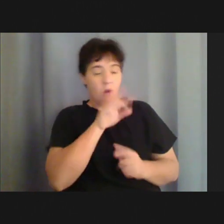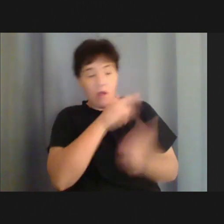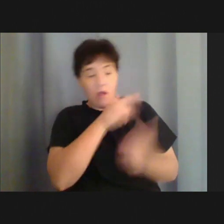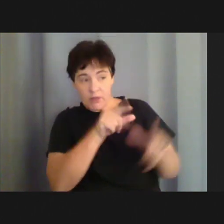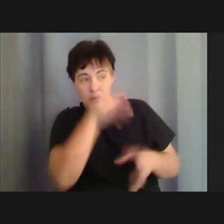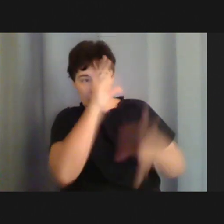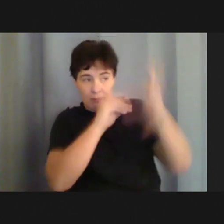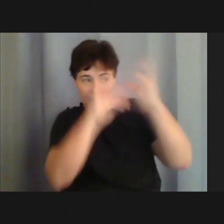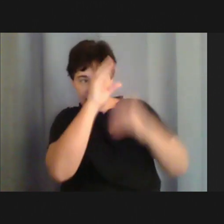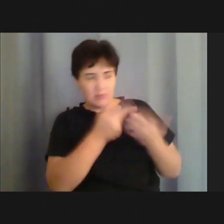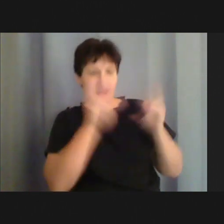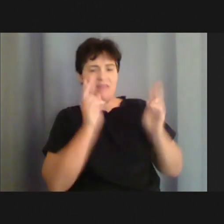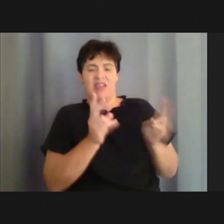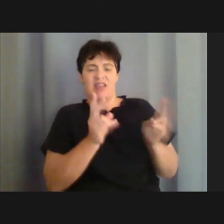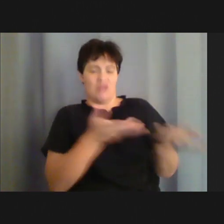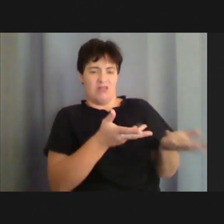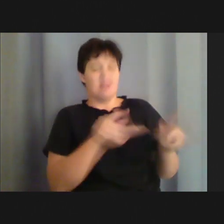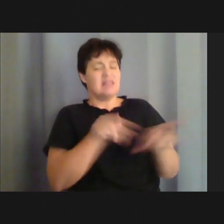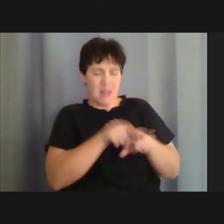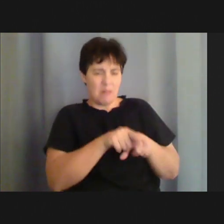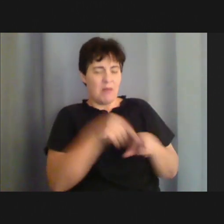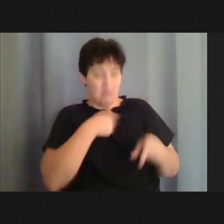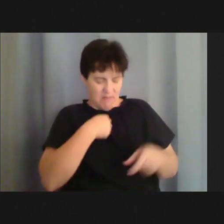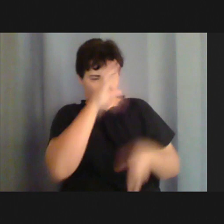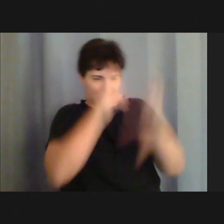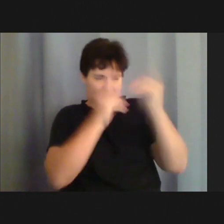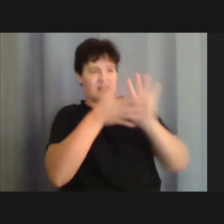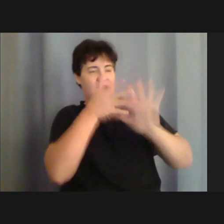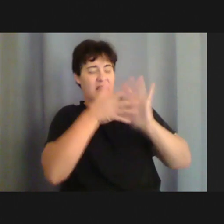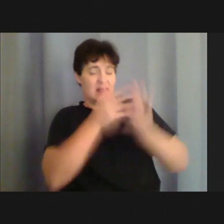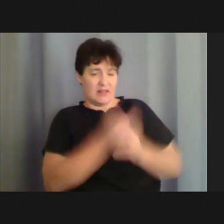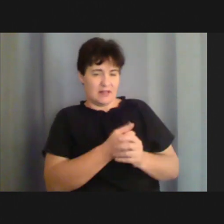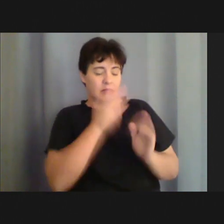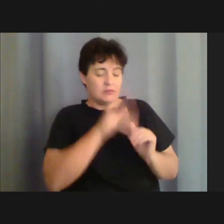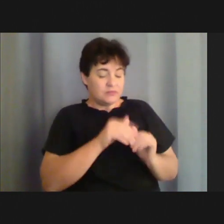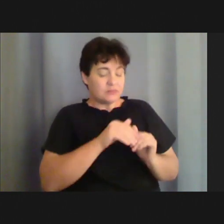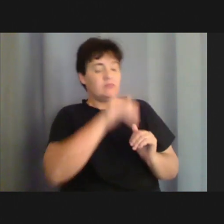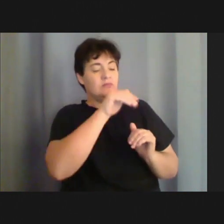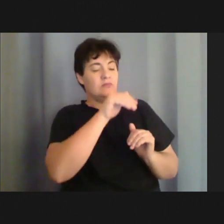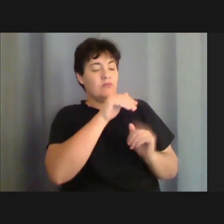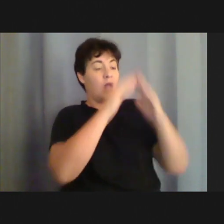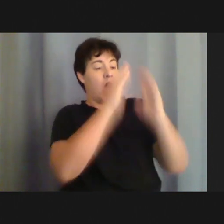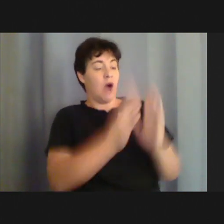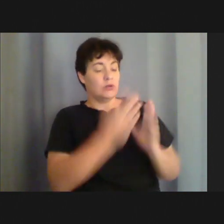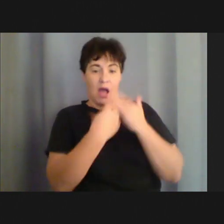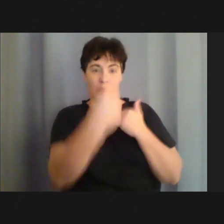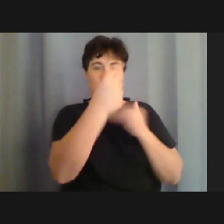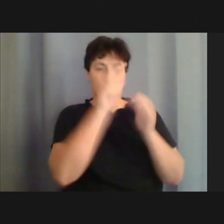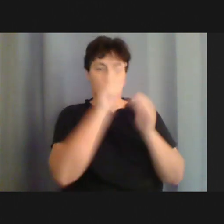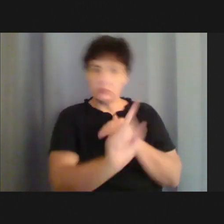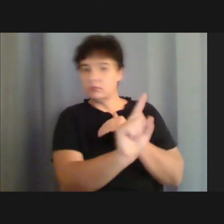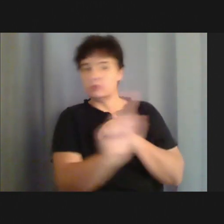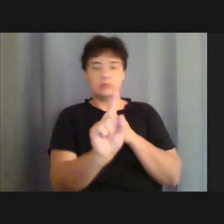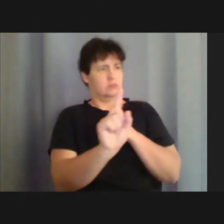is as natural as that. It's only when you grow up and you go outside of your household where things start to